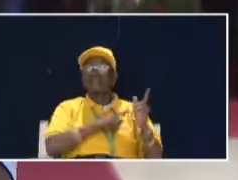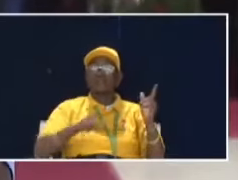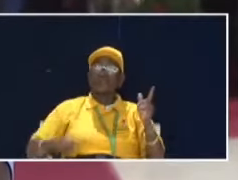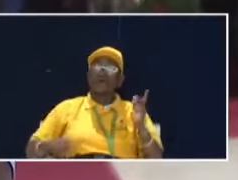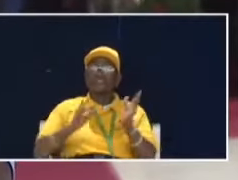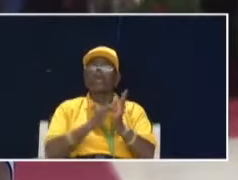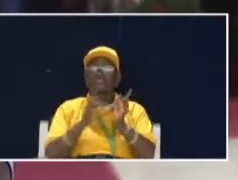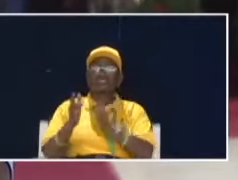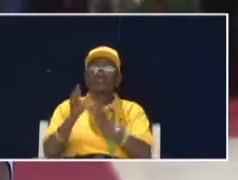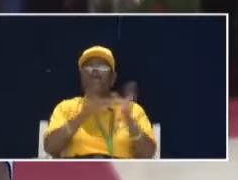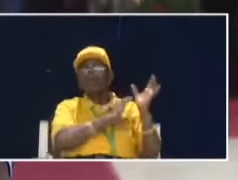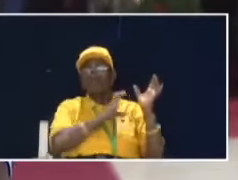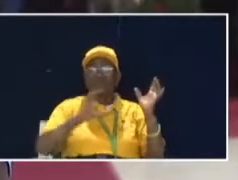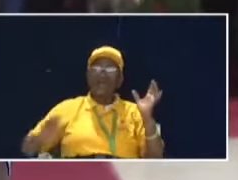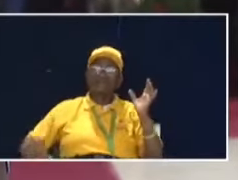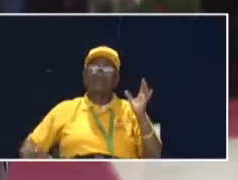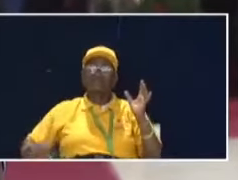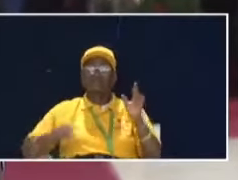When he